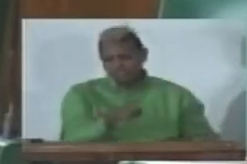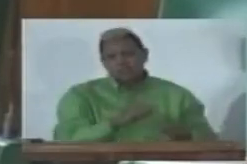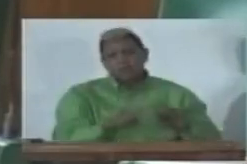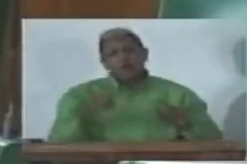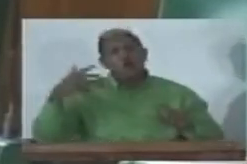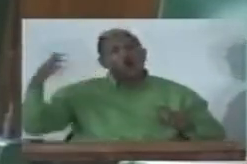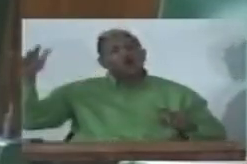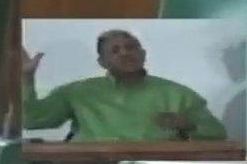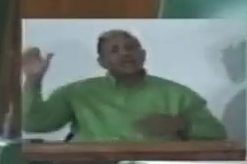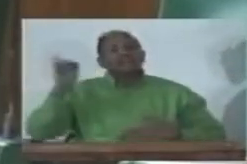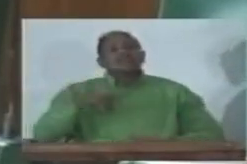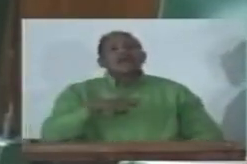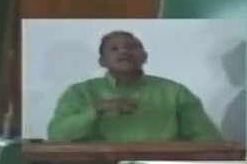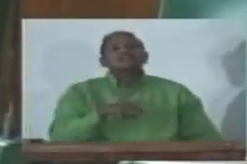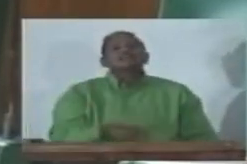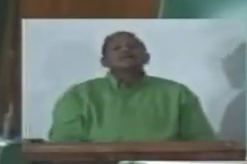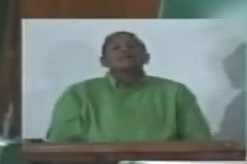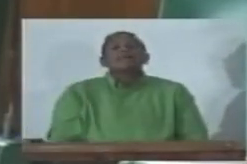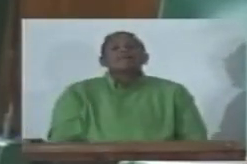outside of that,